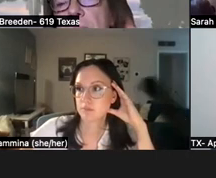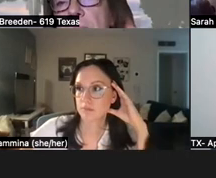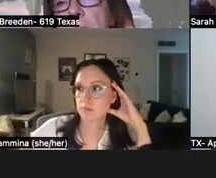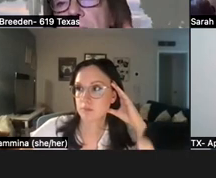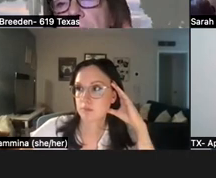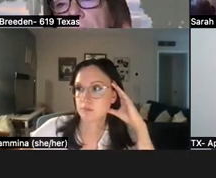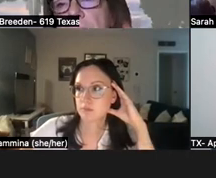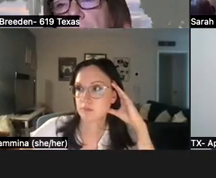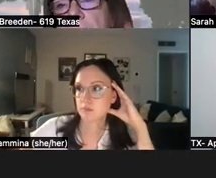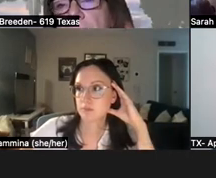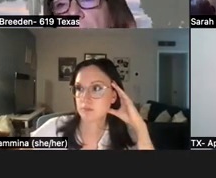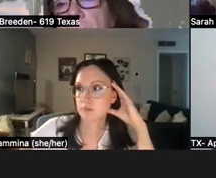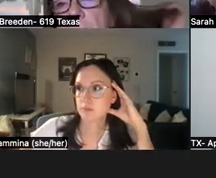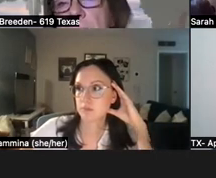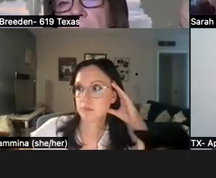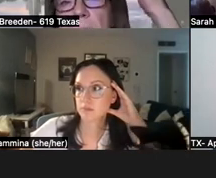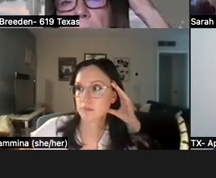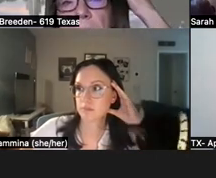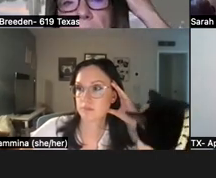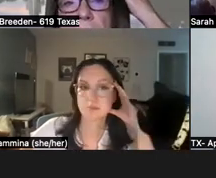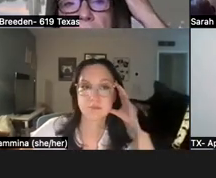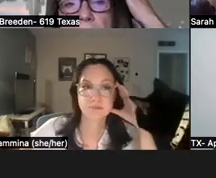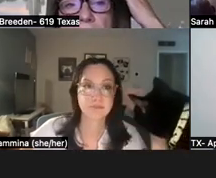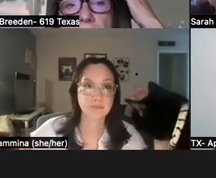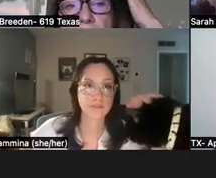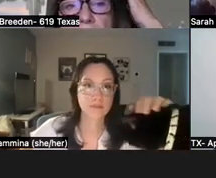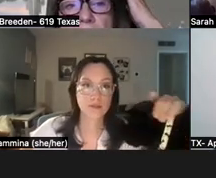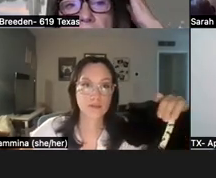lot of things that are new to them and that they don't know how to do.